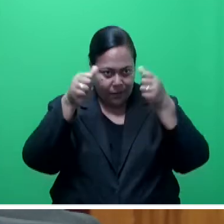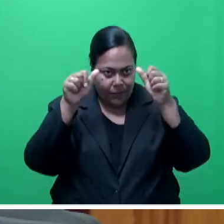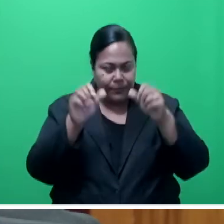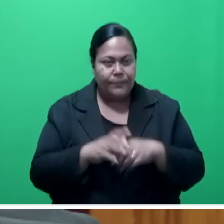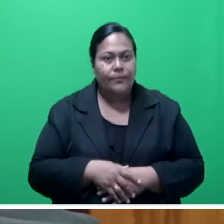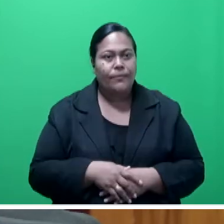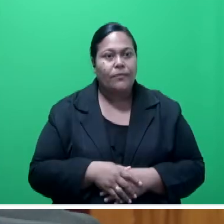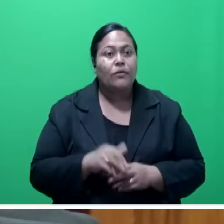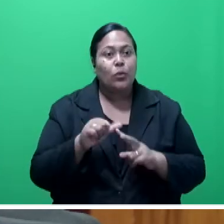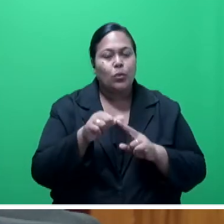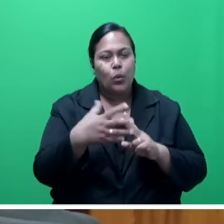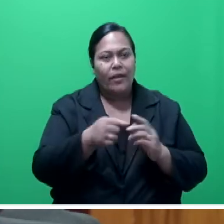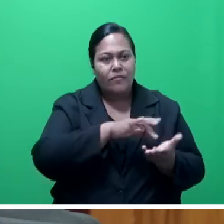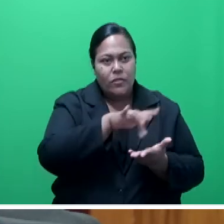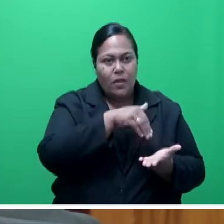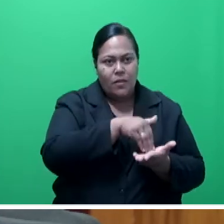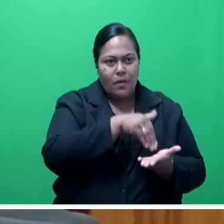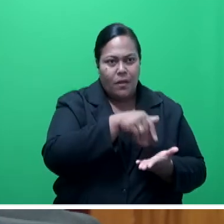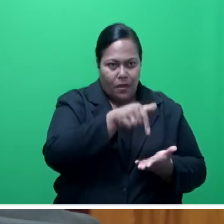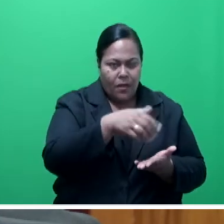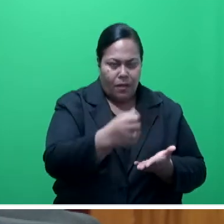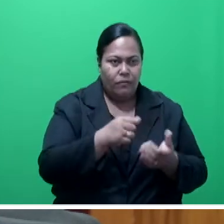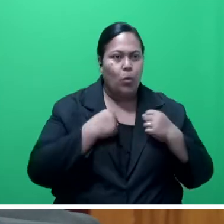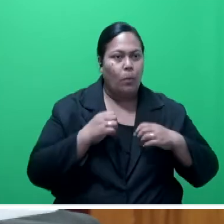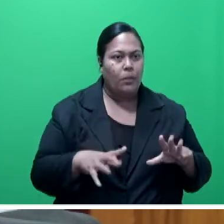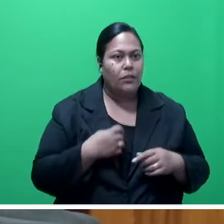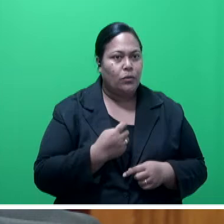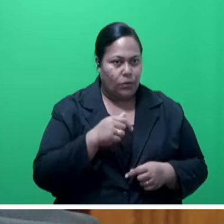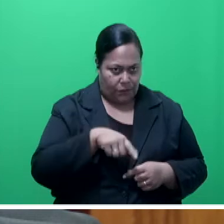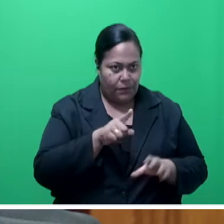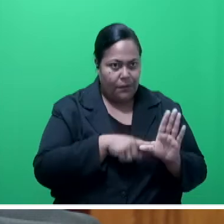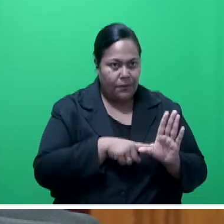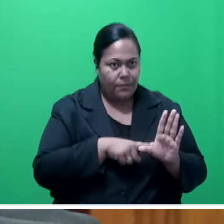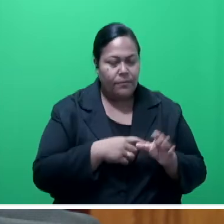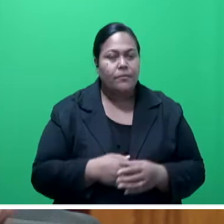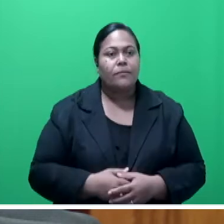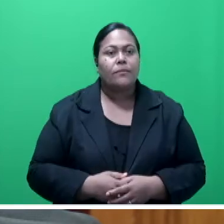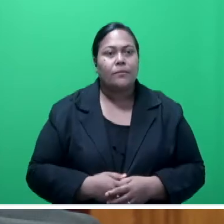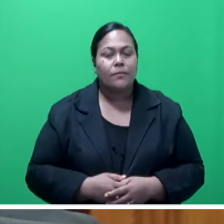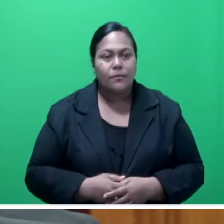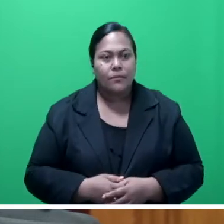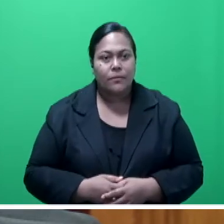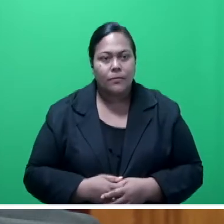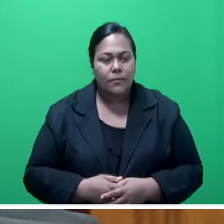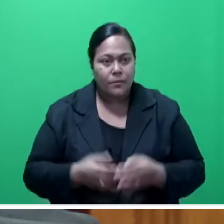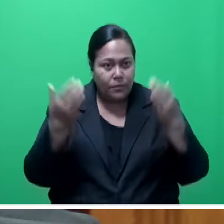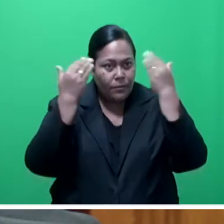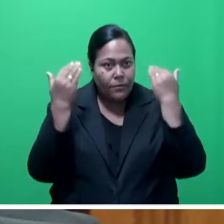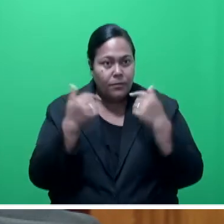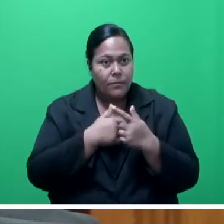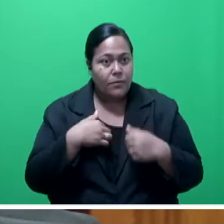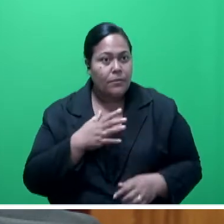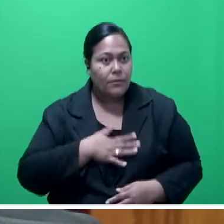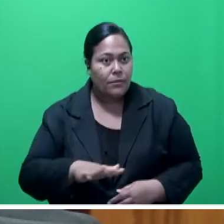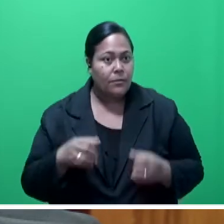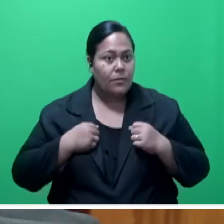also being established and is expected to be completed this year. So, Mr. Speaker, we would want to, with the